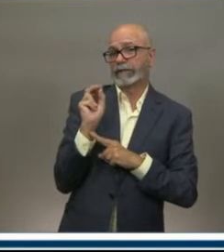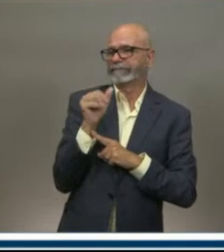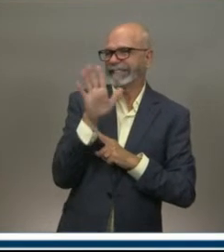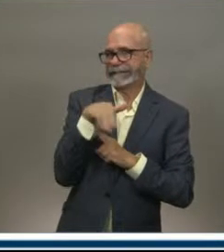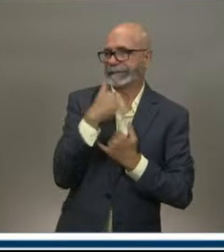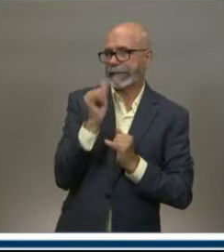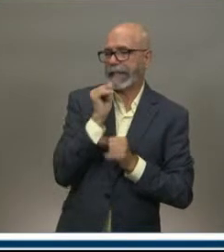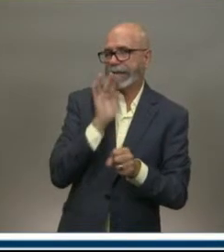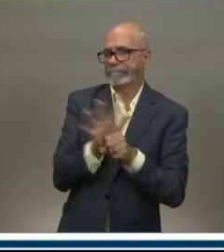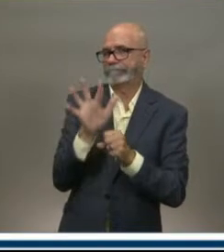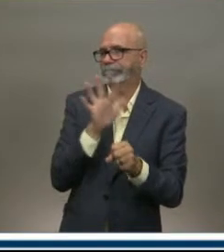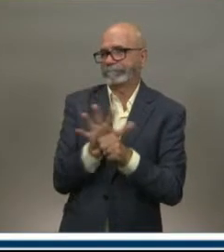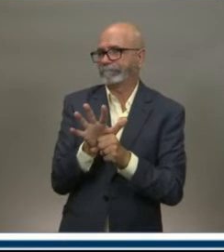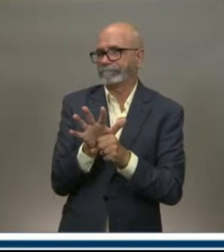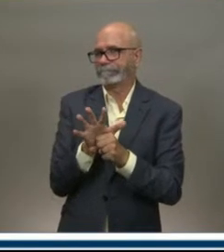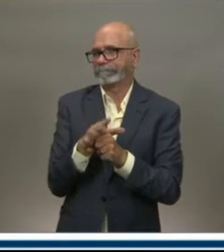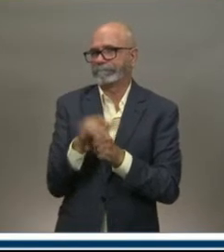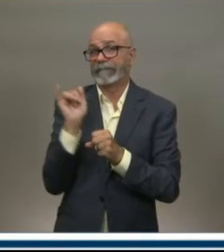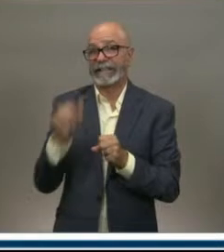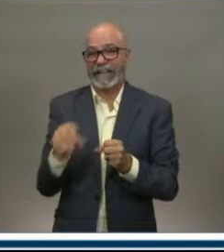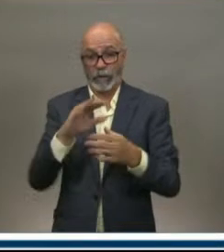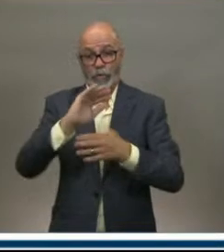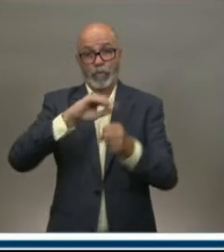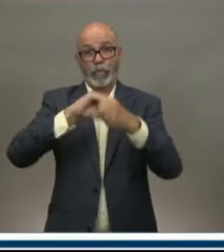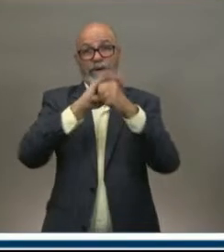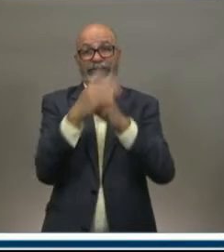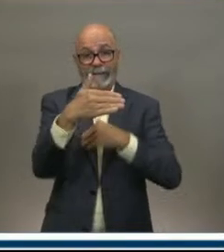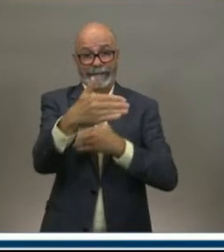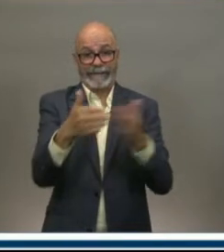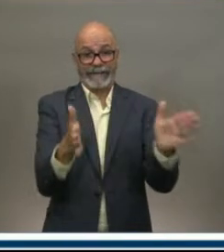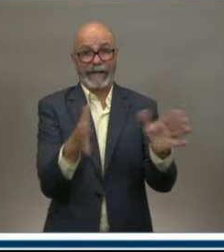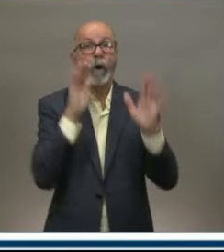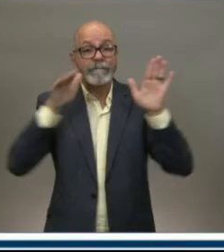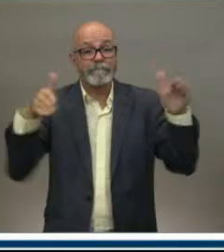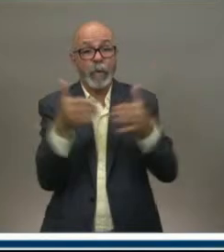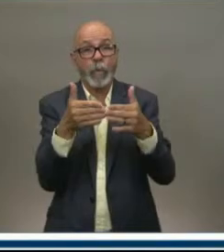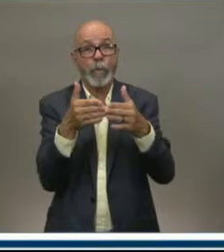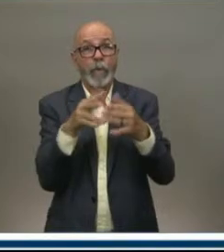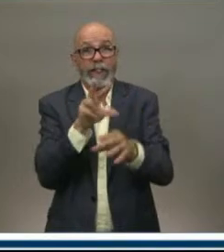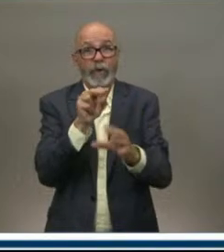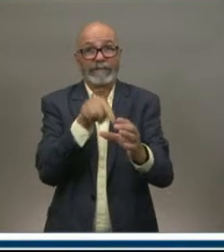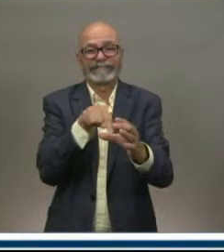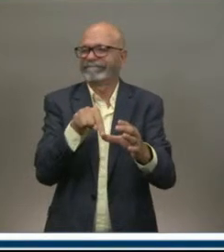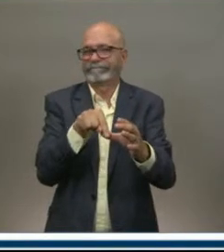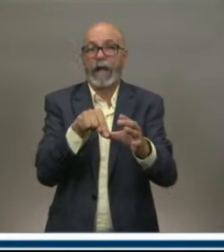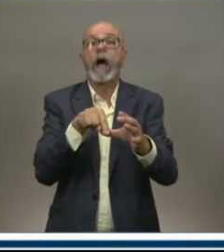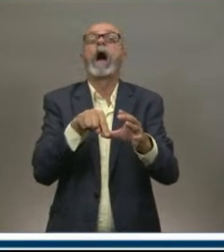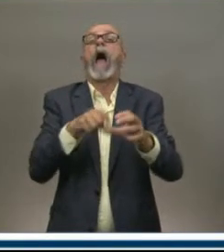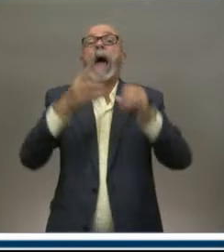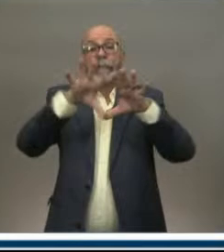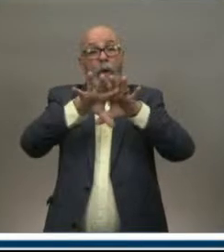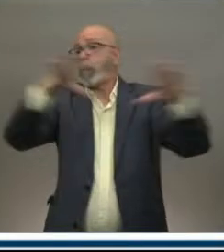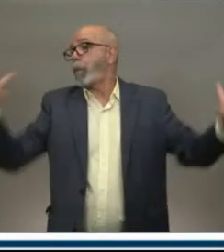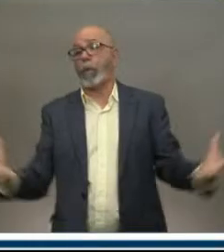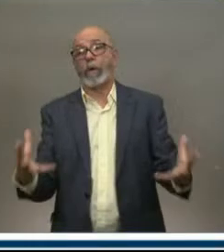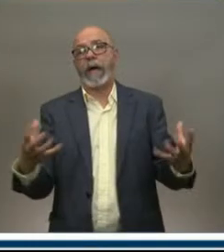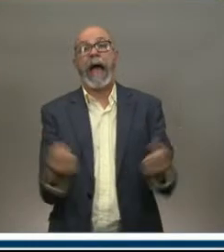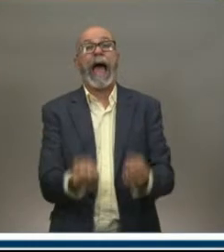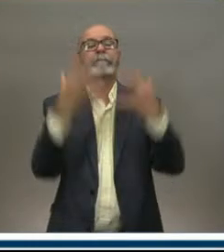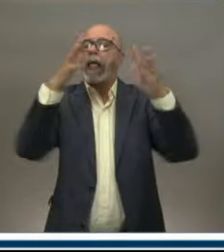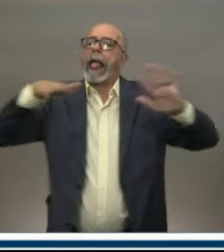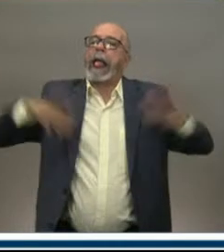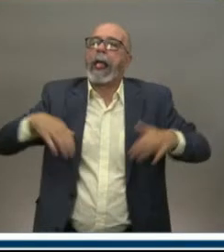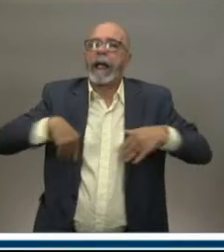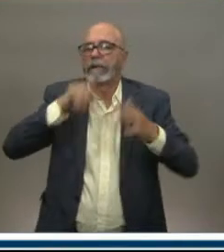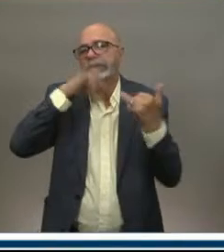complexity. But what the final number should be, we'll have to dig a little deeper. Next, we'll go to Chris Halev from